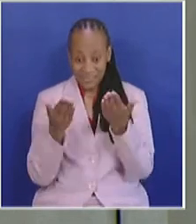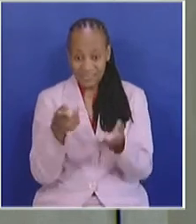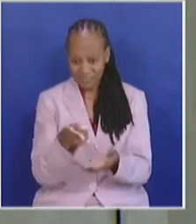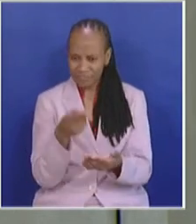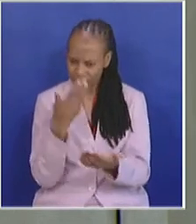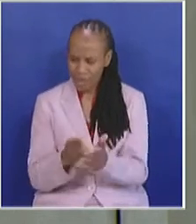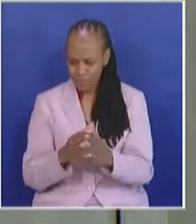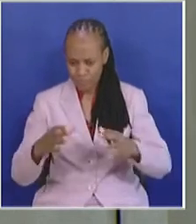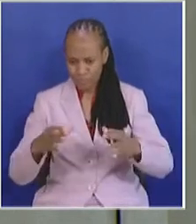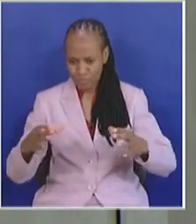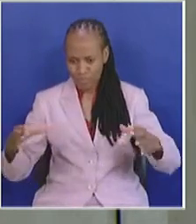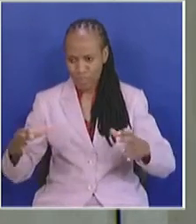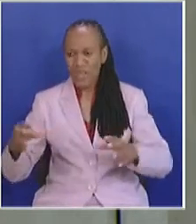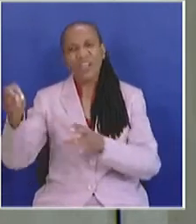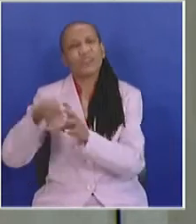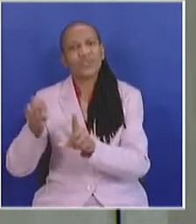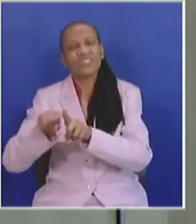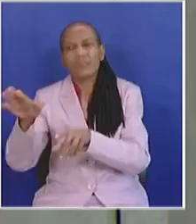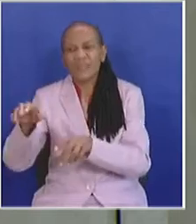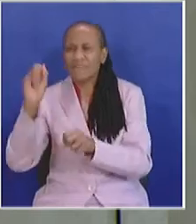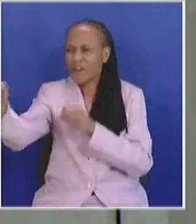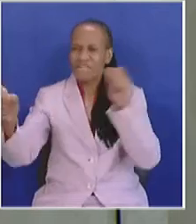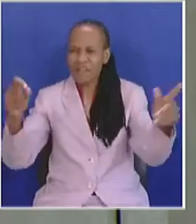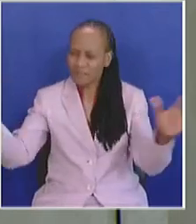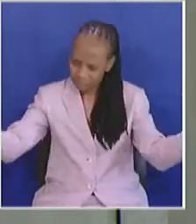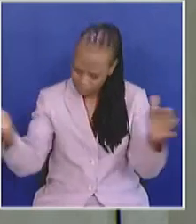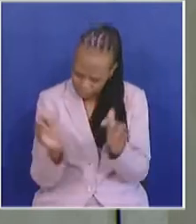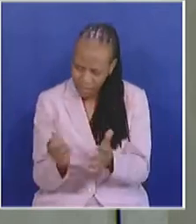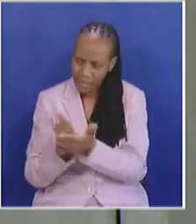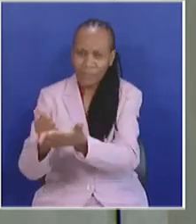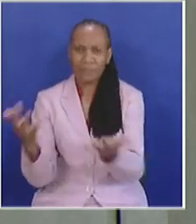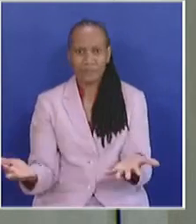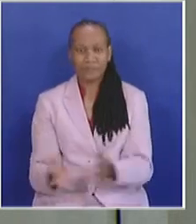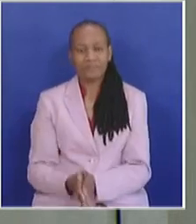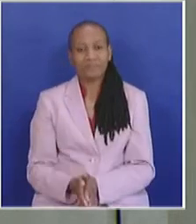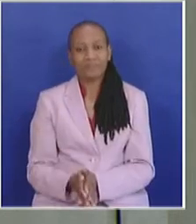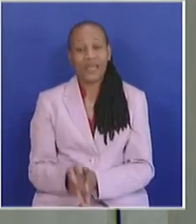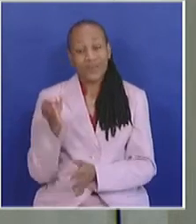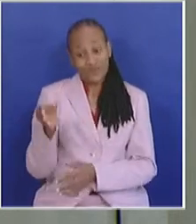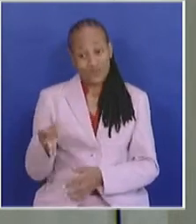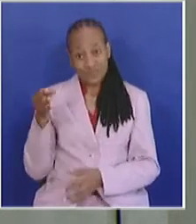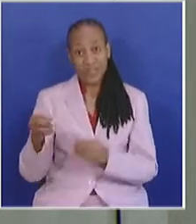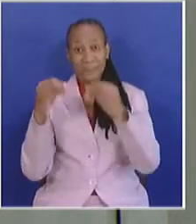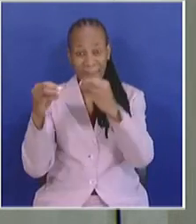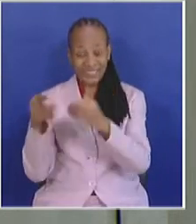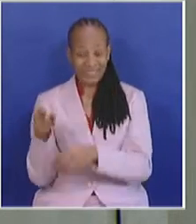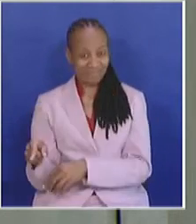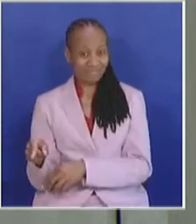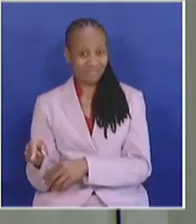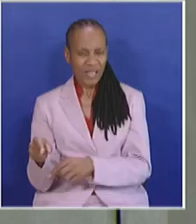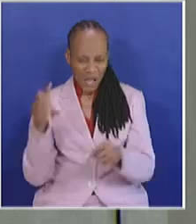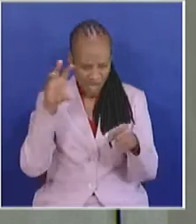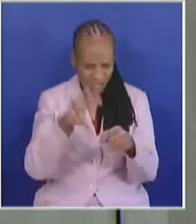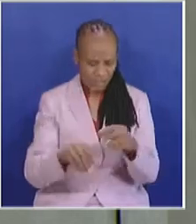were initially excluded. Honorable members, the recapitalization of the passenger rail has also been a major